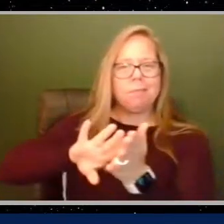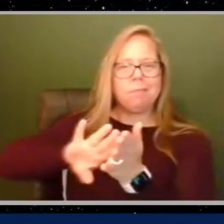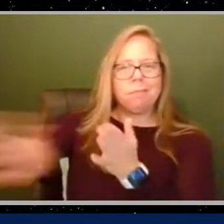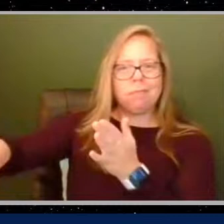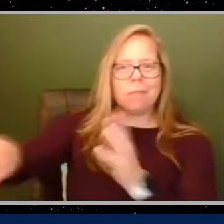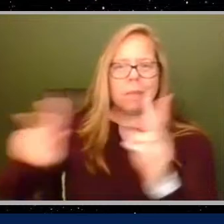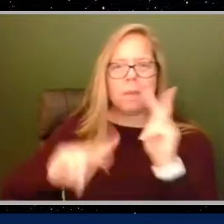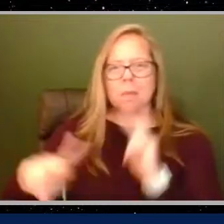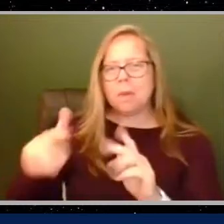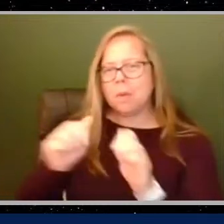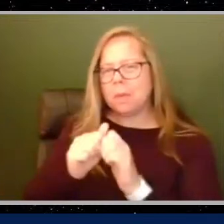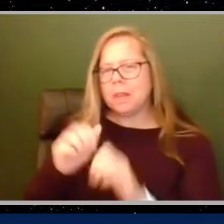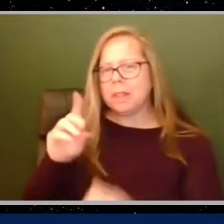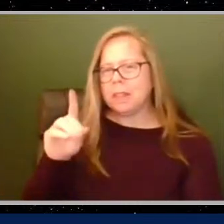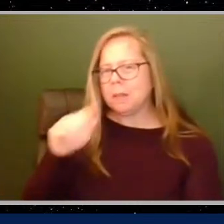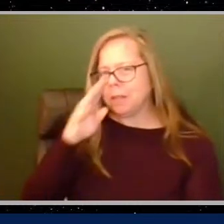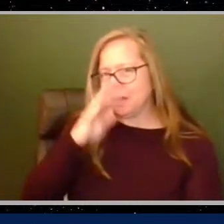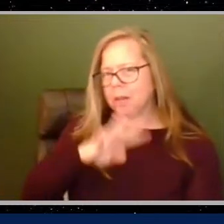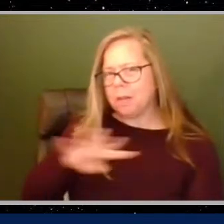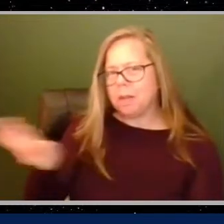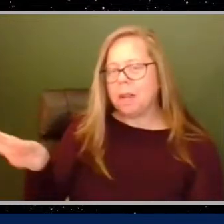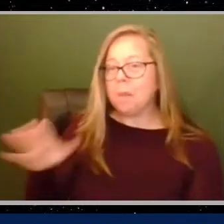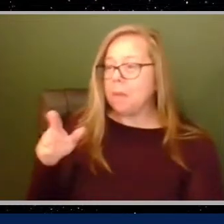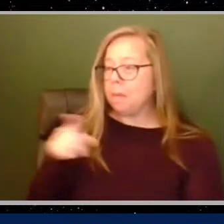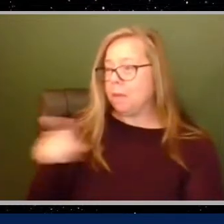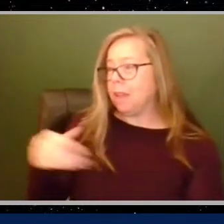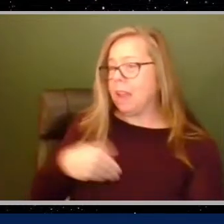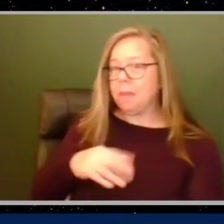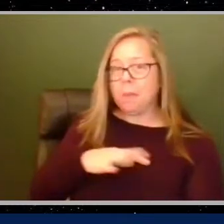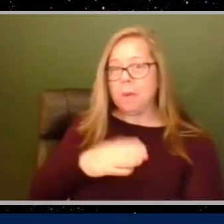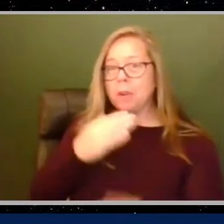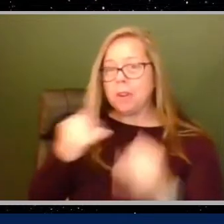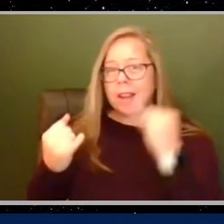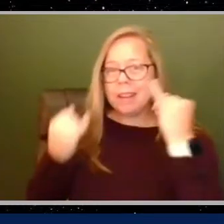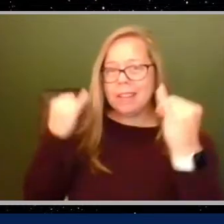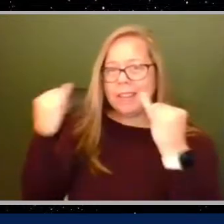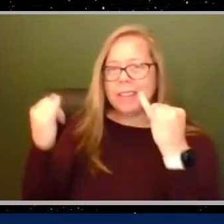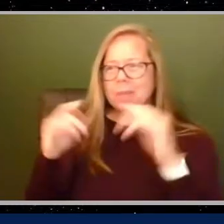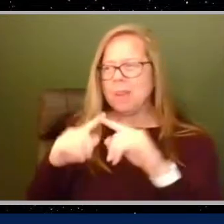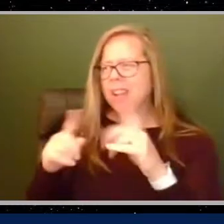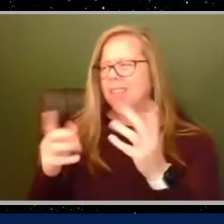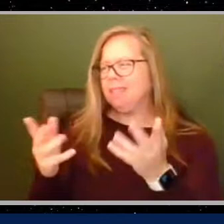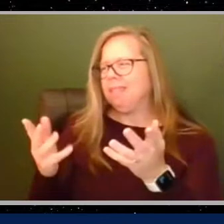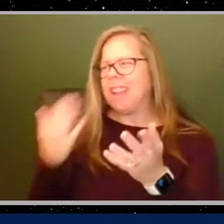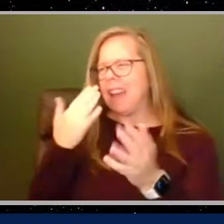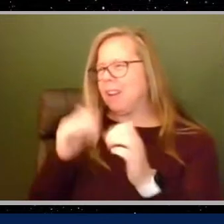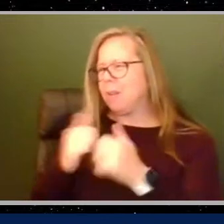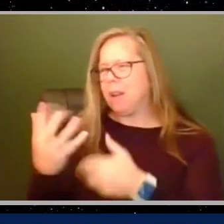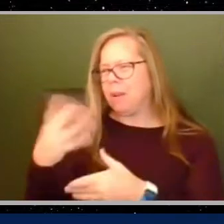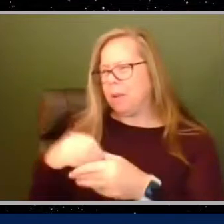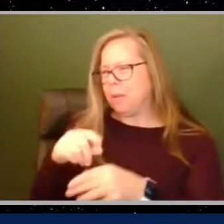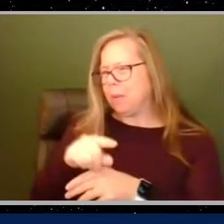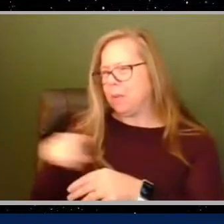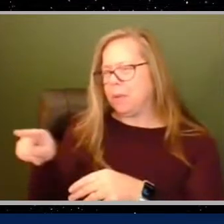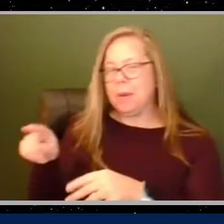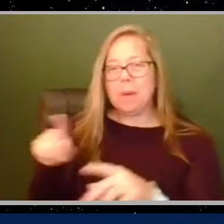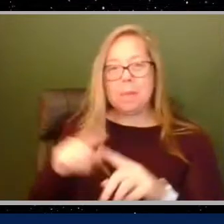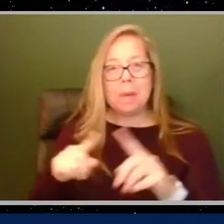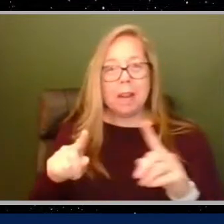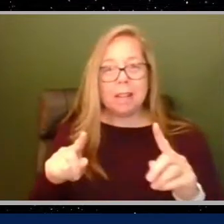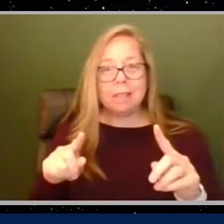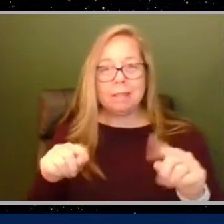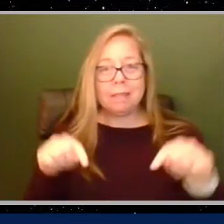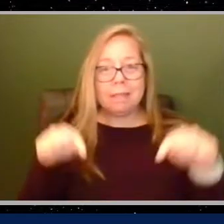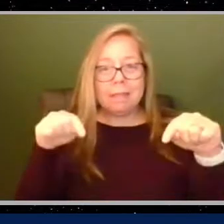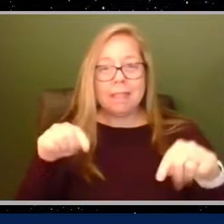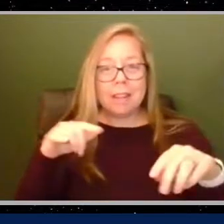they may have brilliant ideas, but there may not be accessible ways to include them. So adding that simple accessibility there,